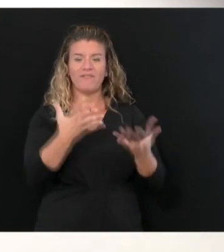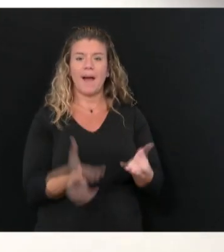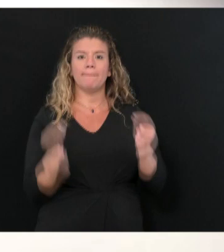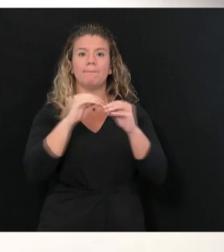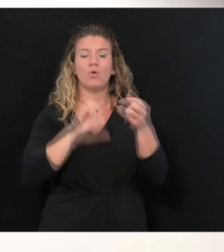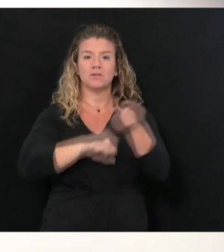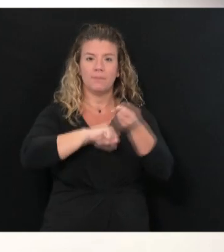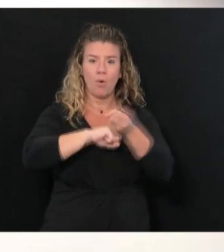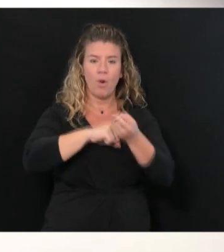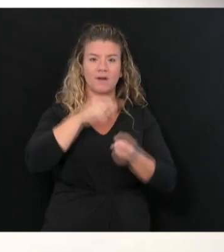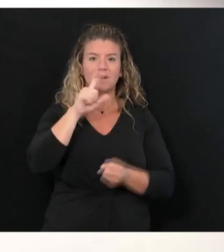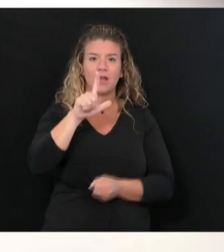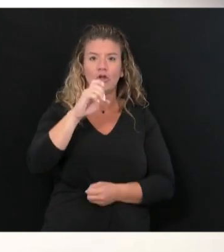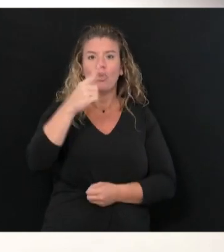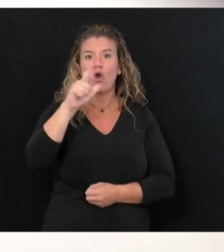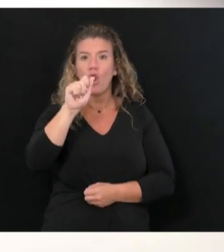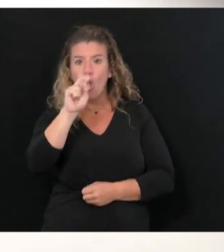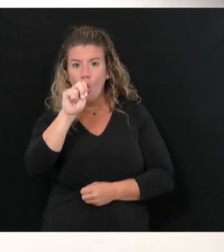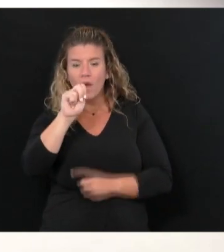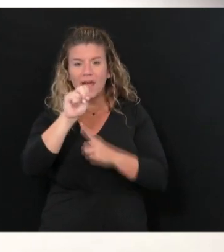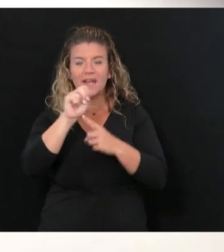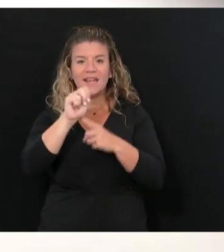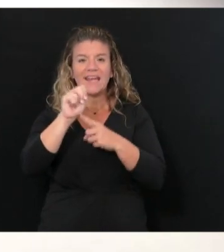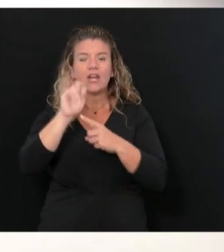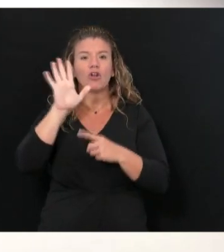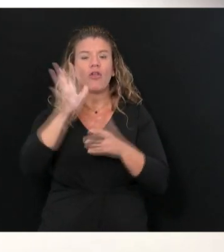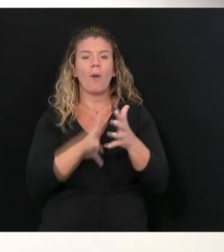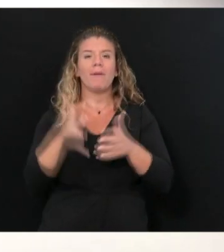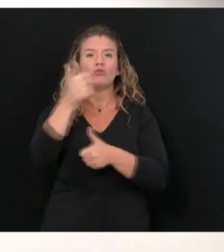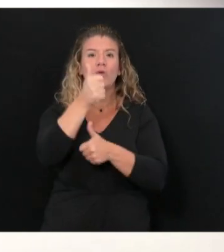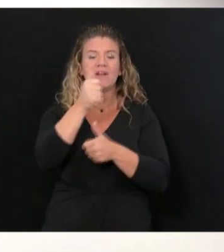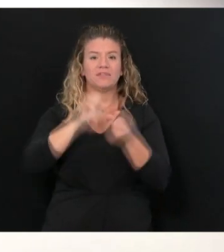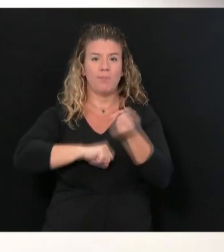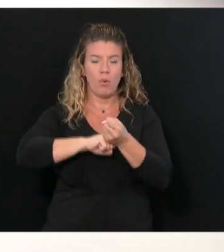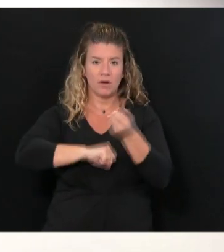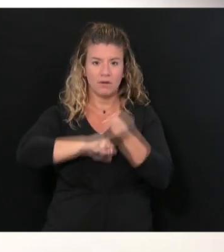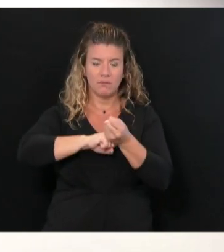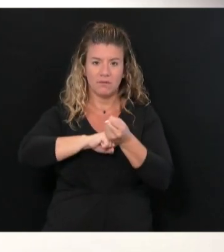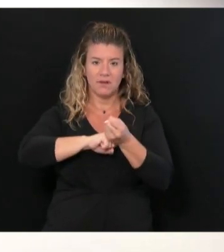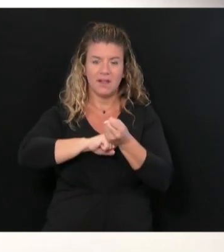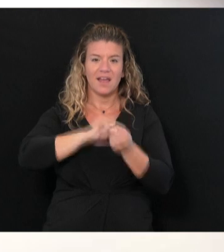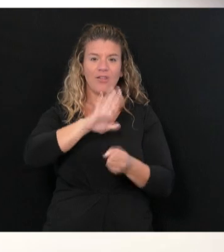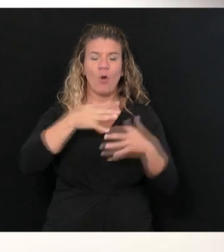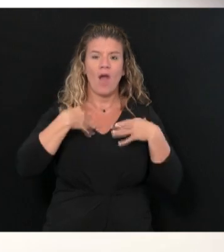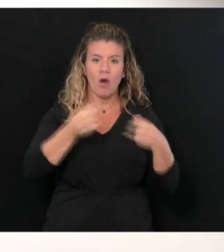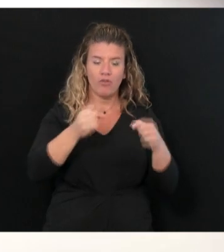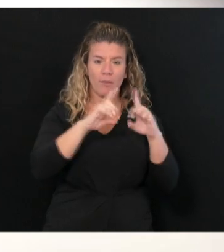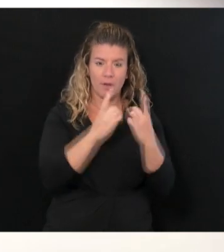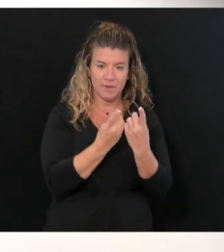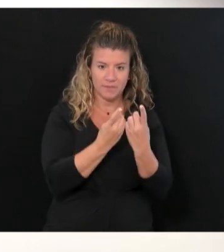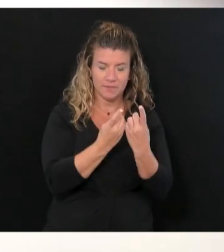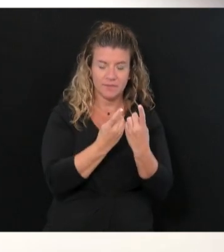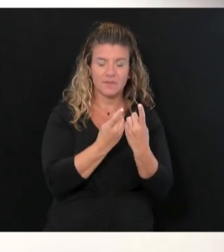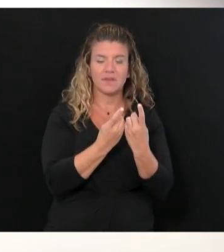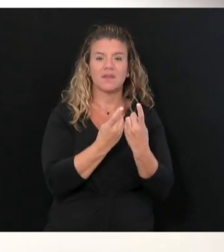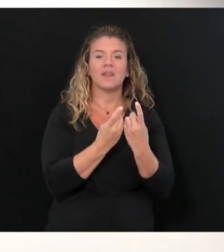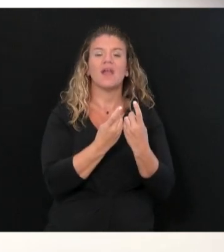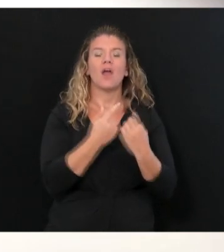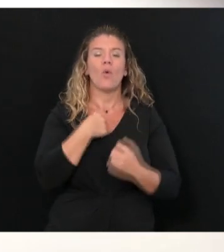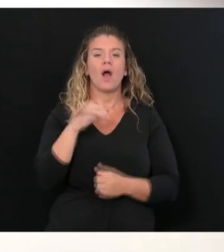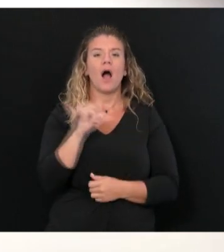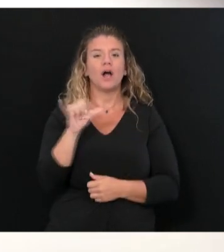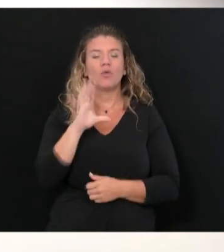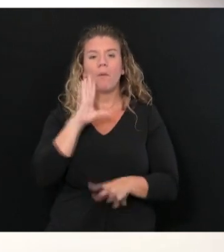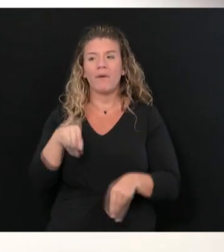to Logan, particularly administrative support in the health department, as well as we will be